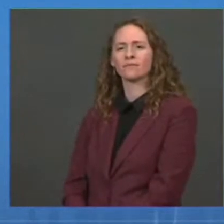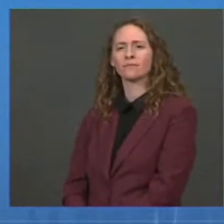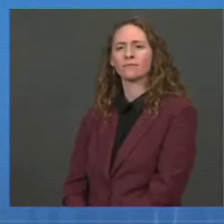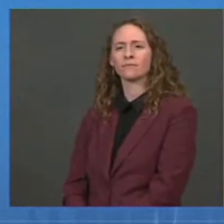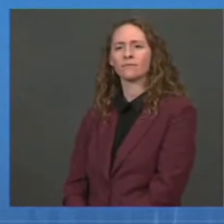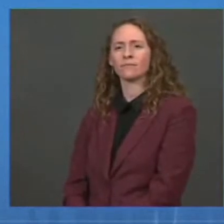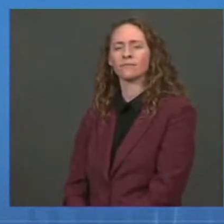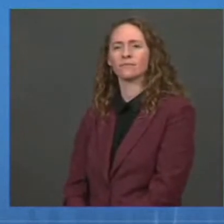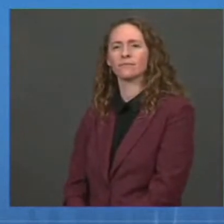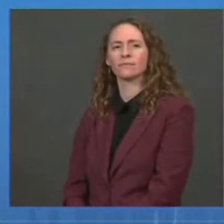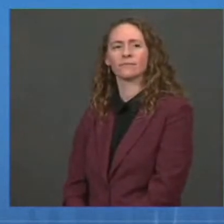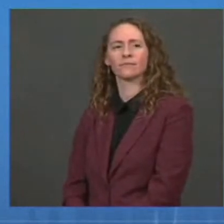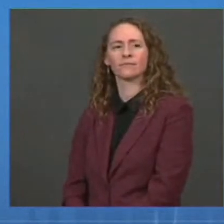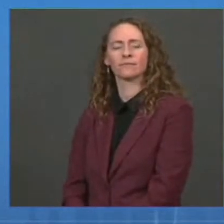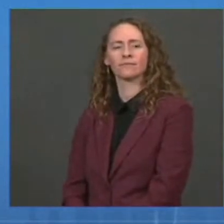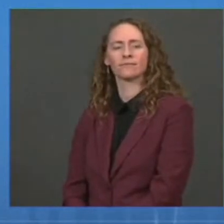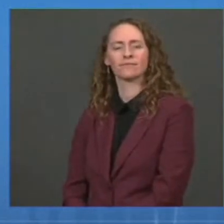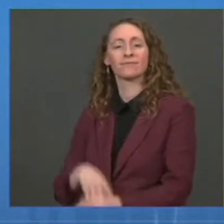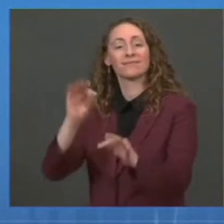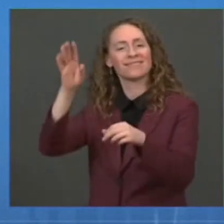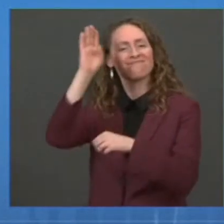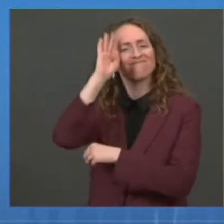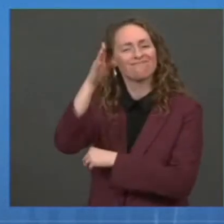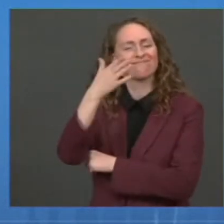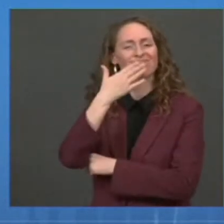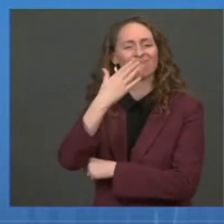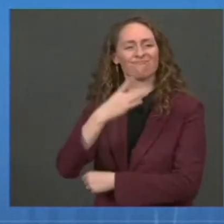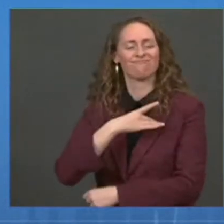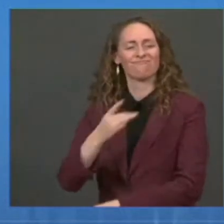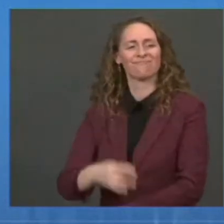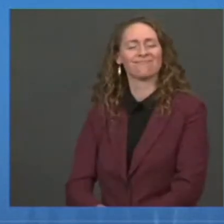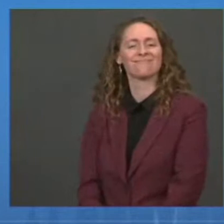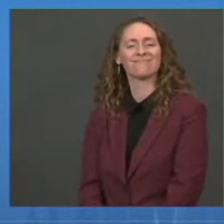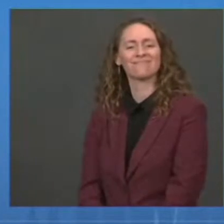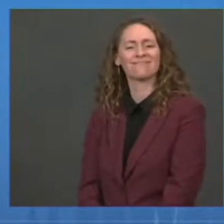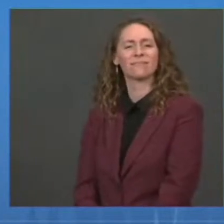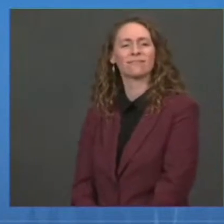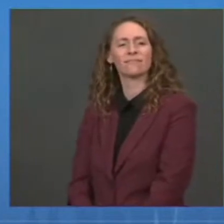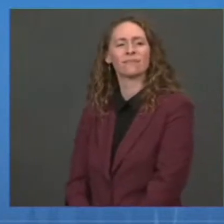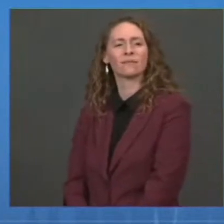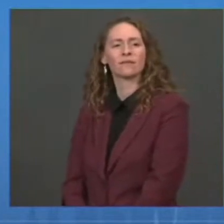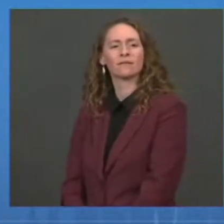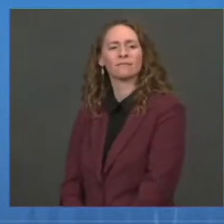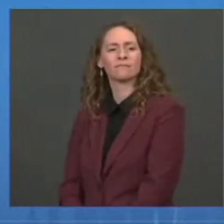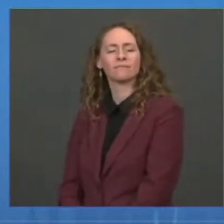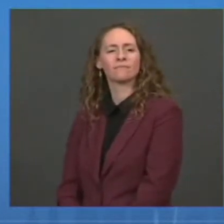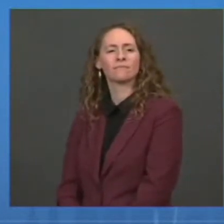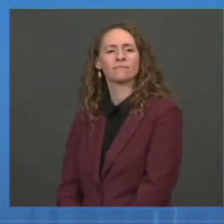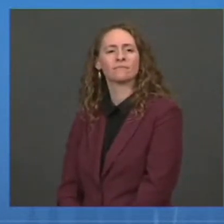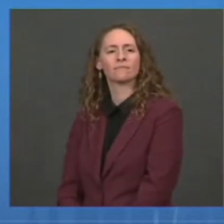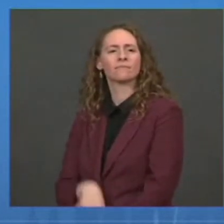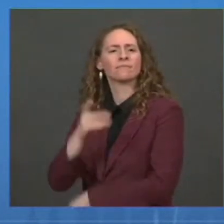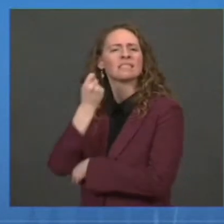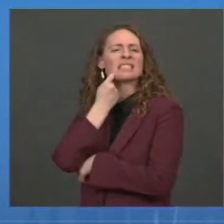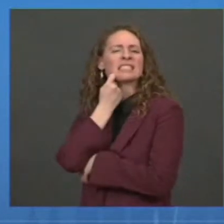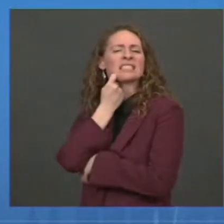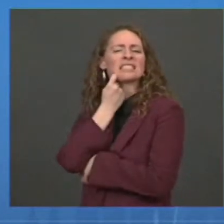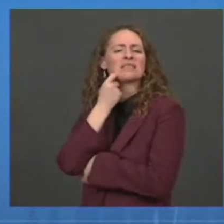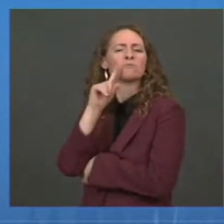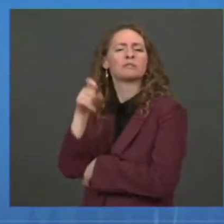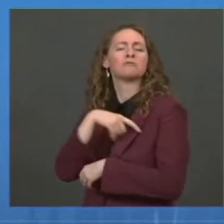Hi, thank you. Along the lines of the last question, are we setting people up for sort of a